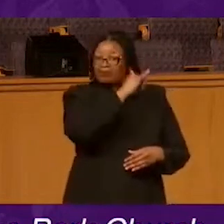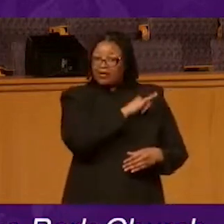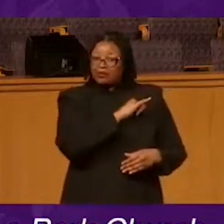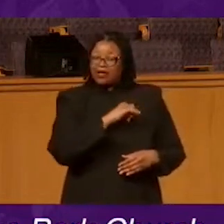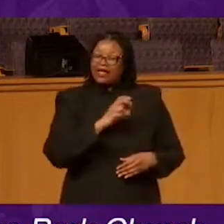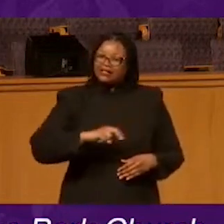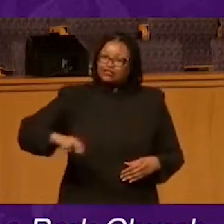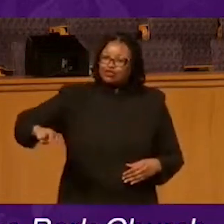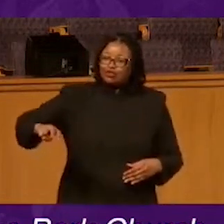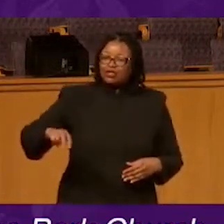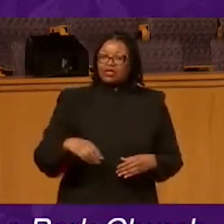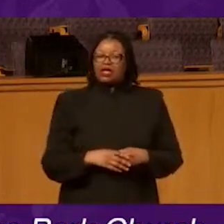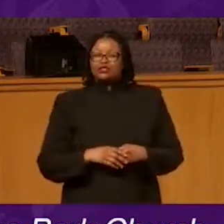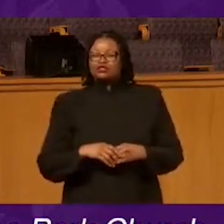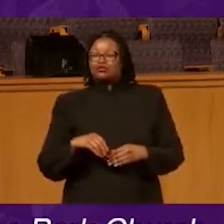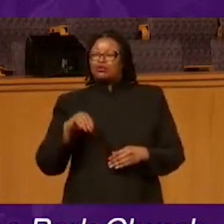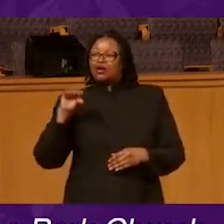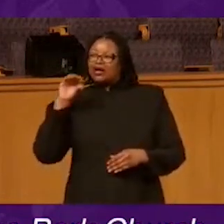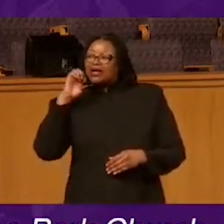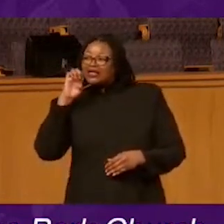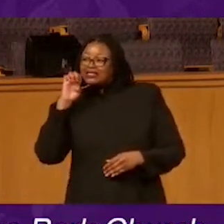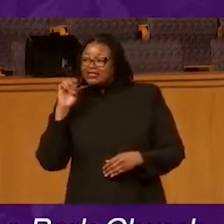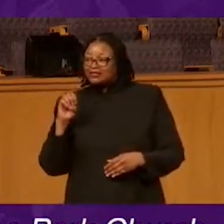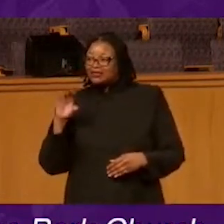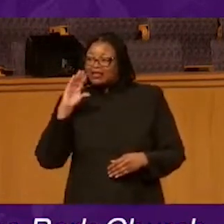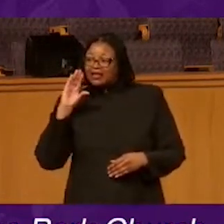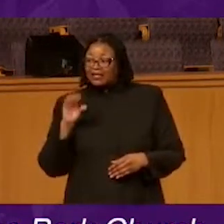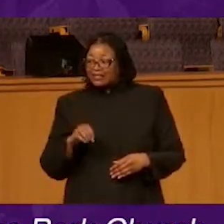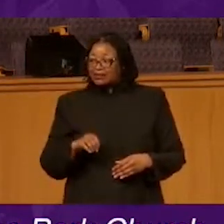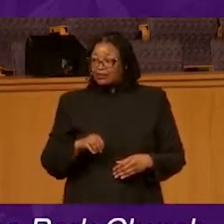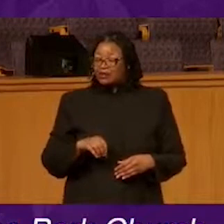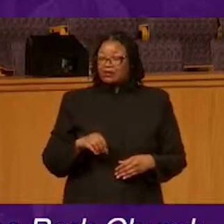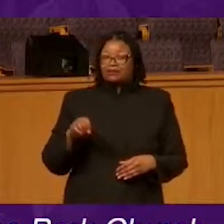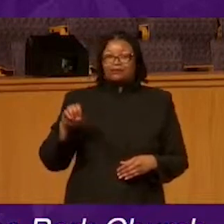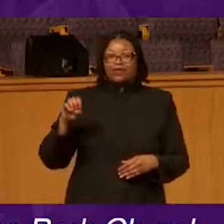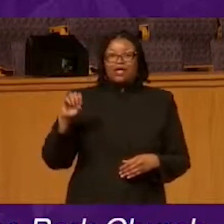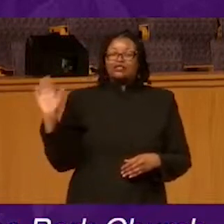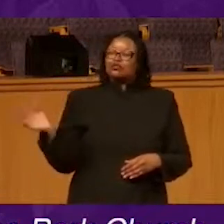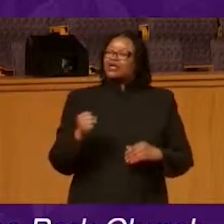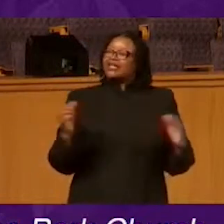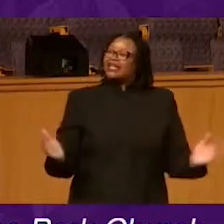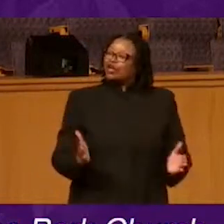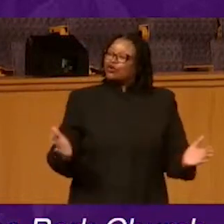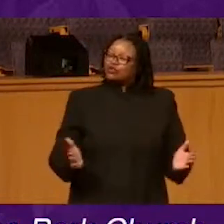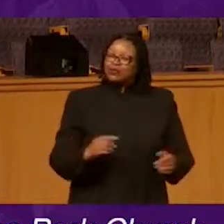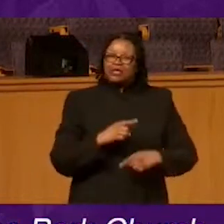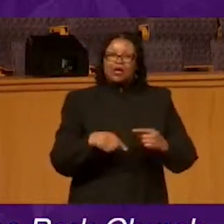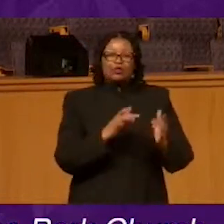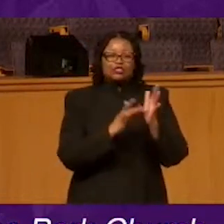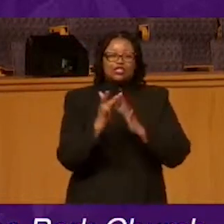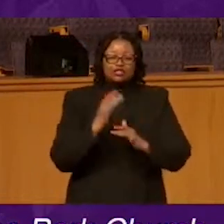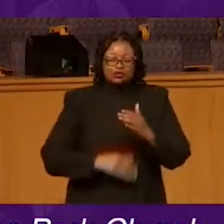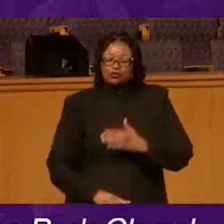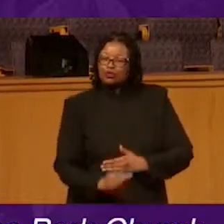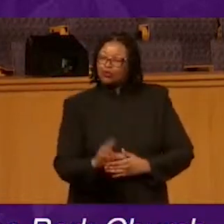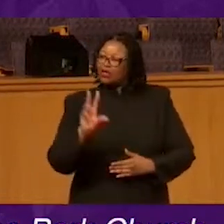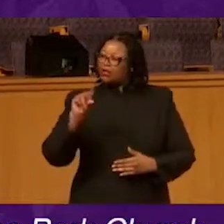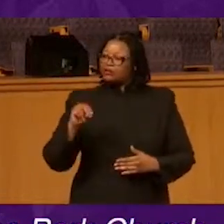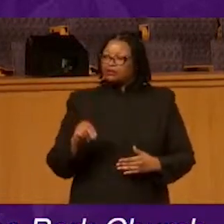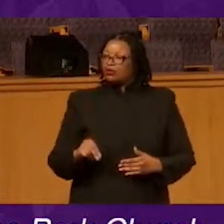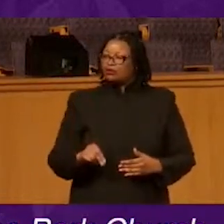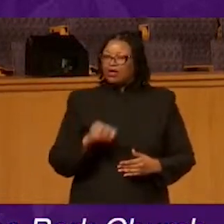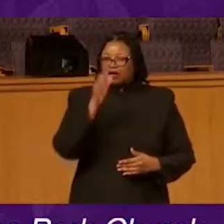a cousin, to get some support and some encouragement. And when Jesus is born, there are no grandparents'